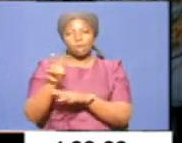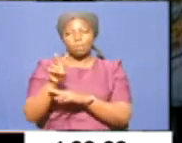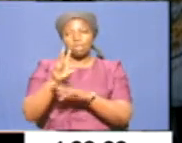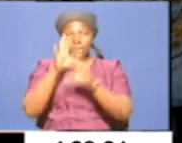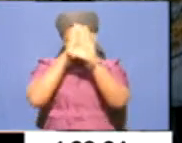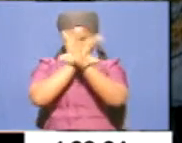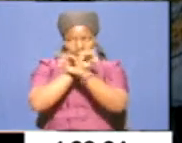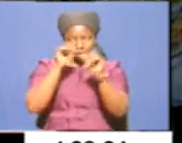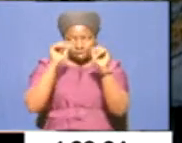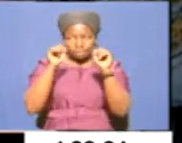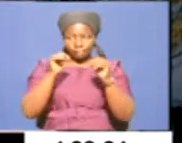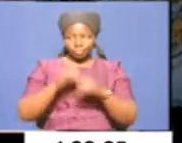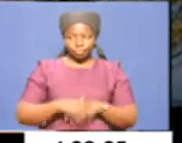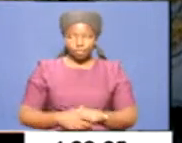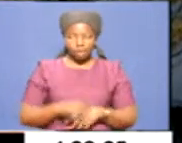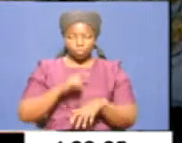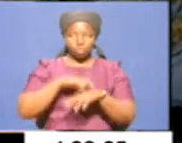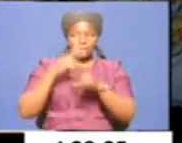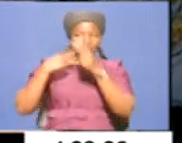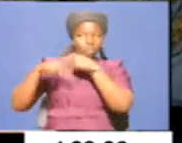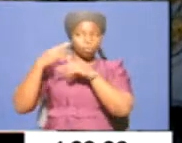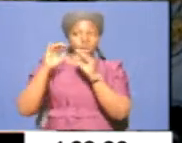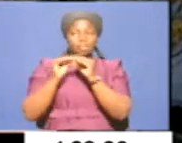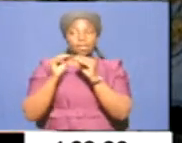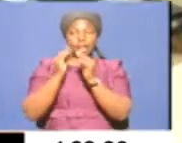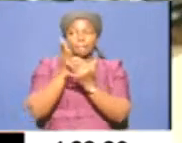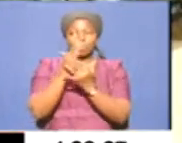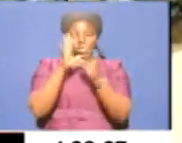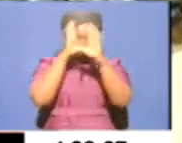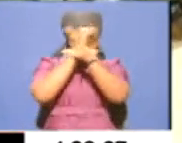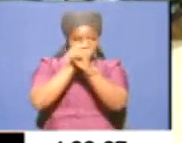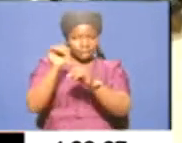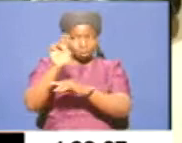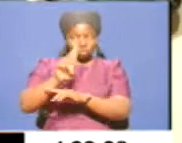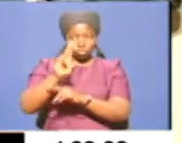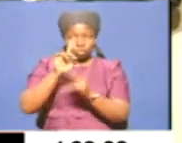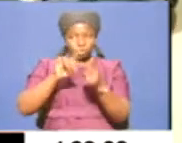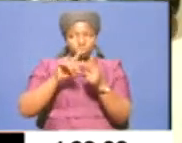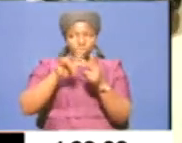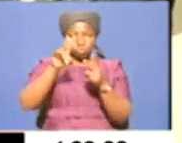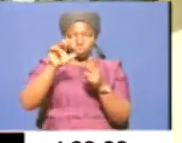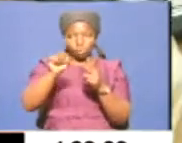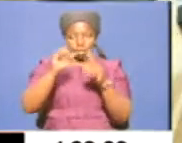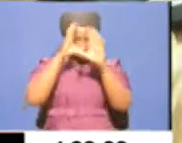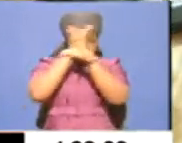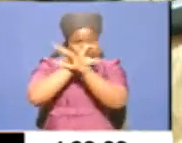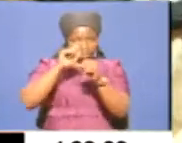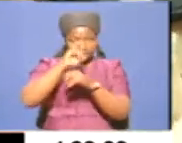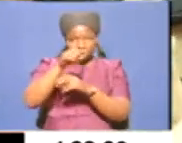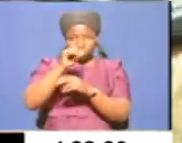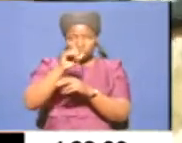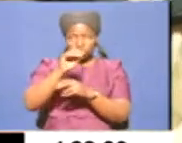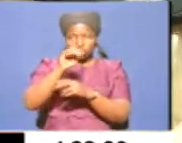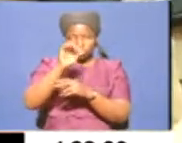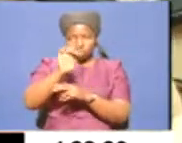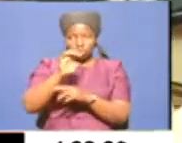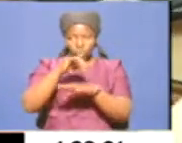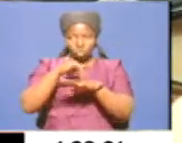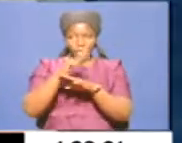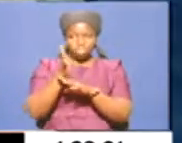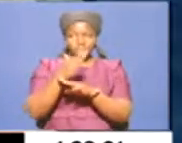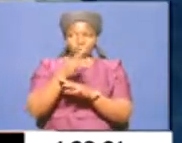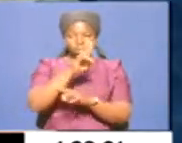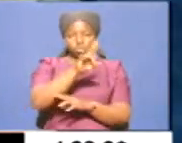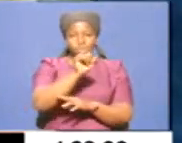At the historic meeting between President Uhuru Kenyatta and the U.S. President Joe Biden on Thursday, the U.S. government